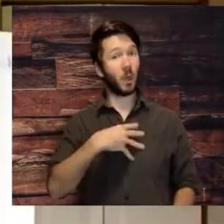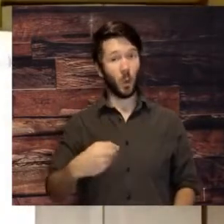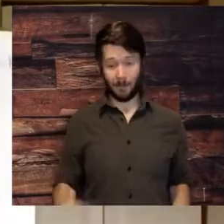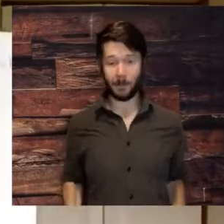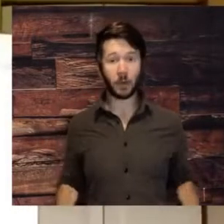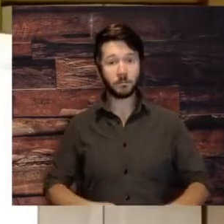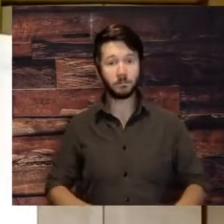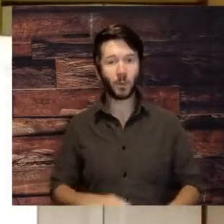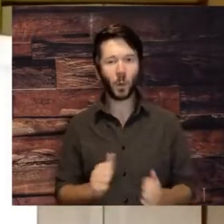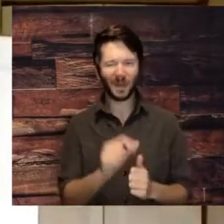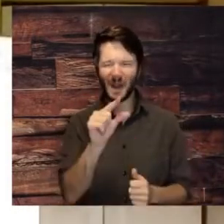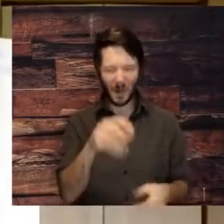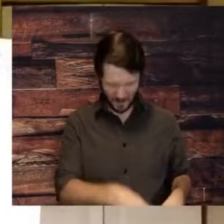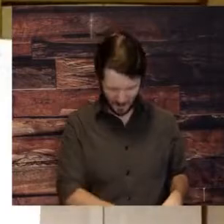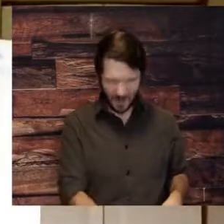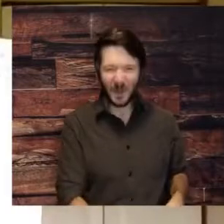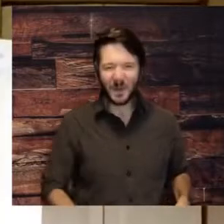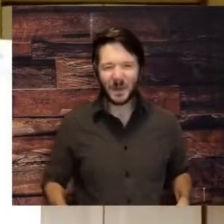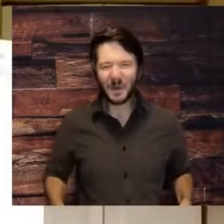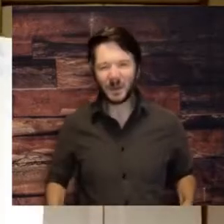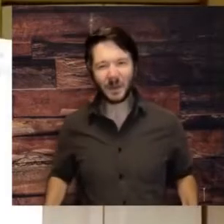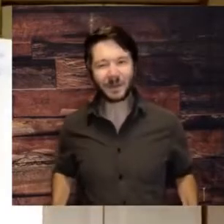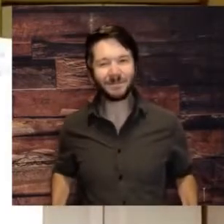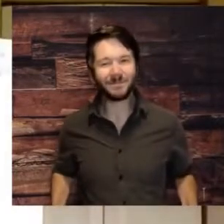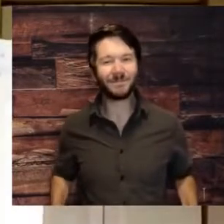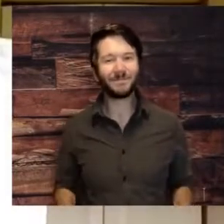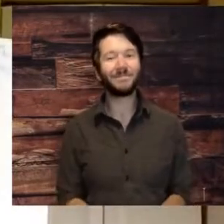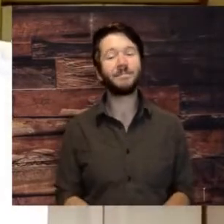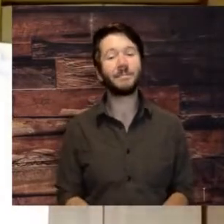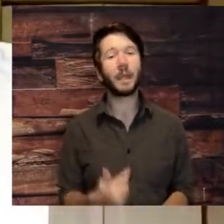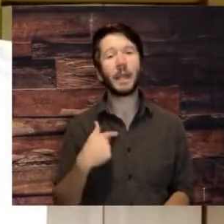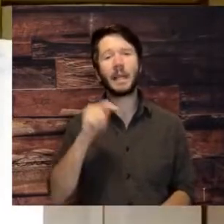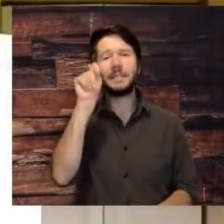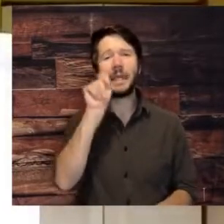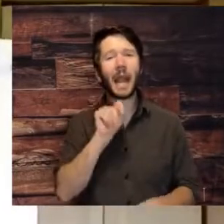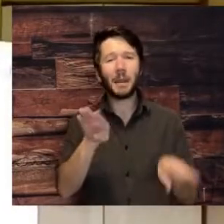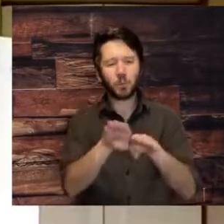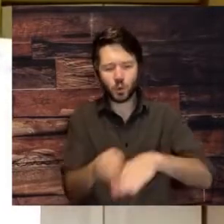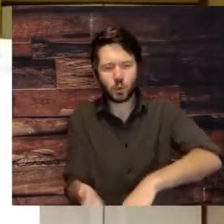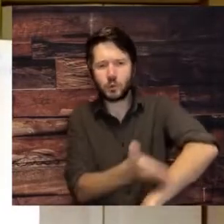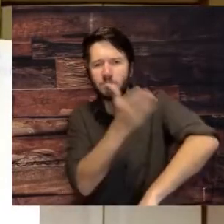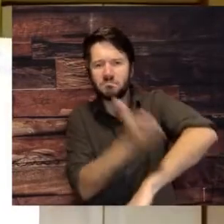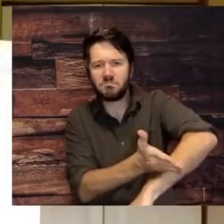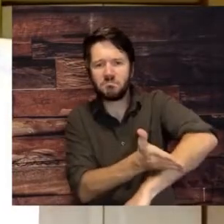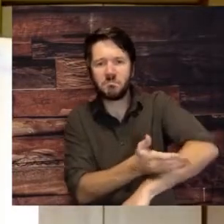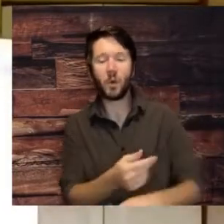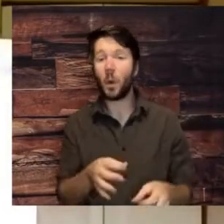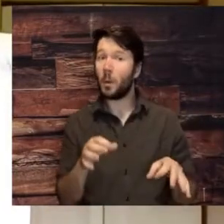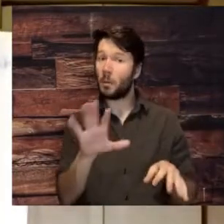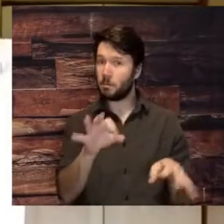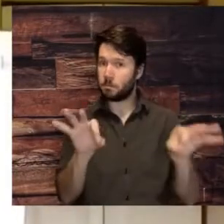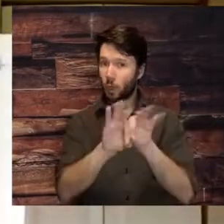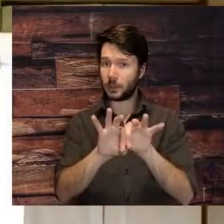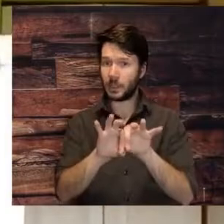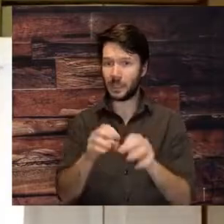white stockings, and has a white belt with little pieces that hang under his vest at his hips. He has tan ankle-length boots,